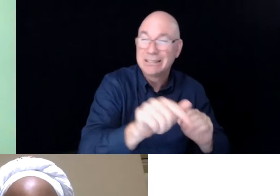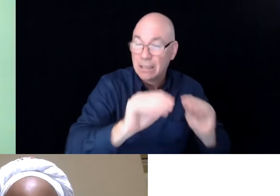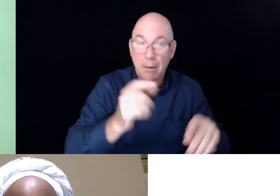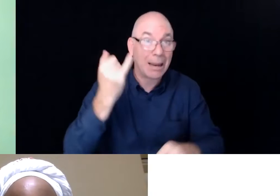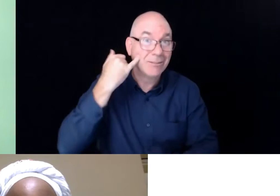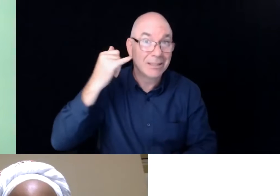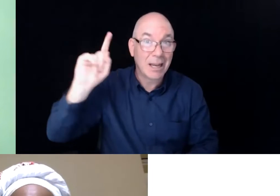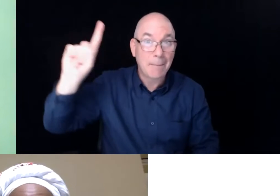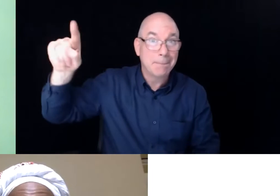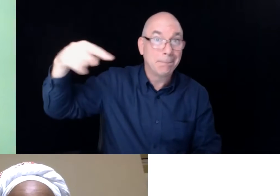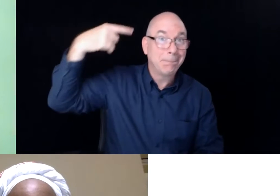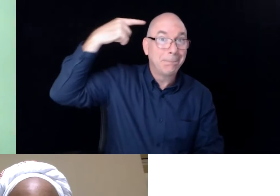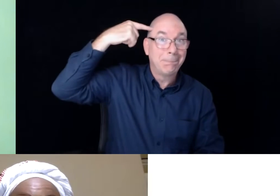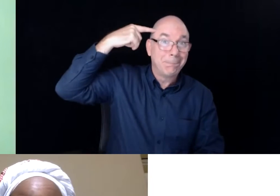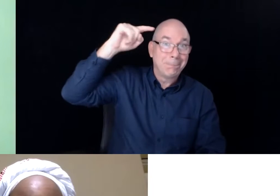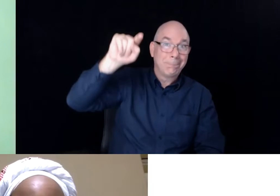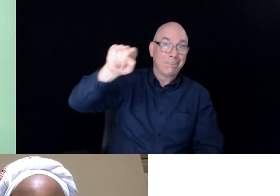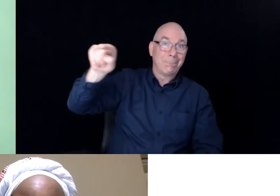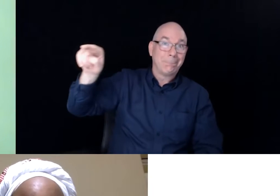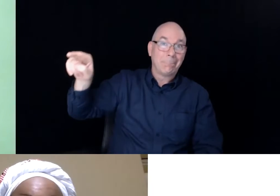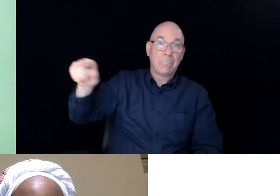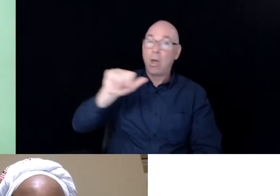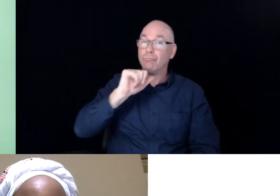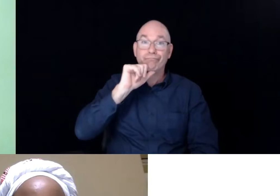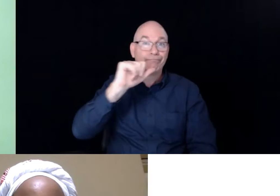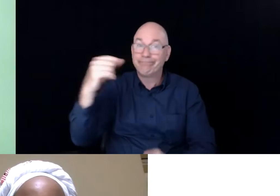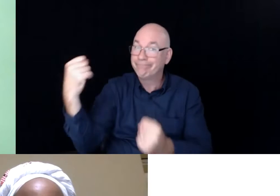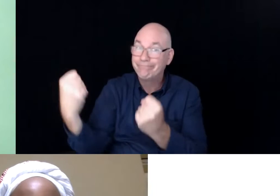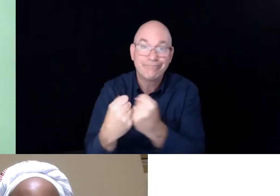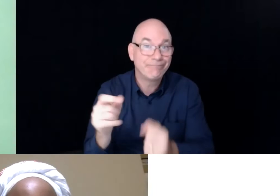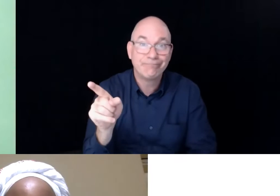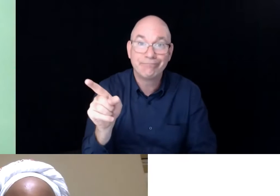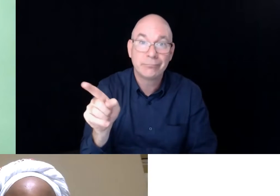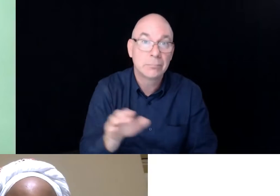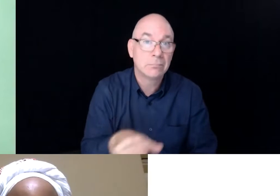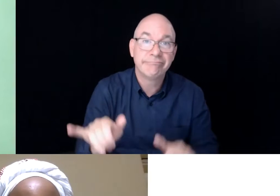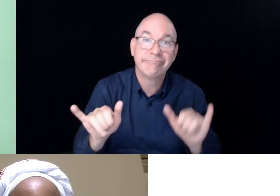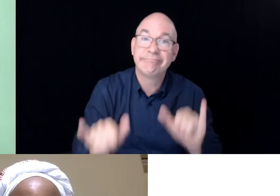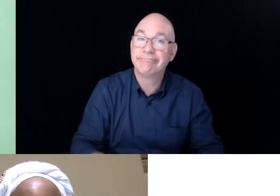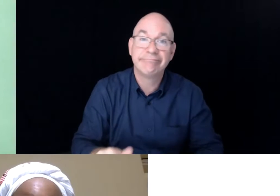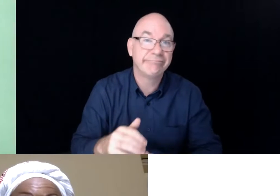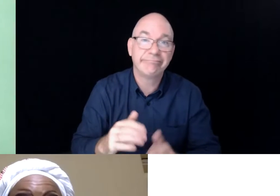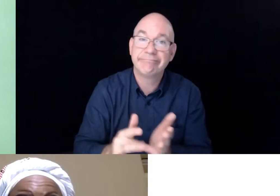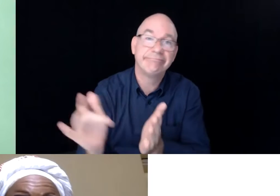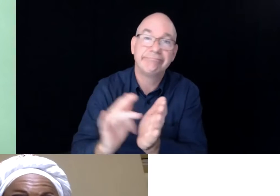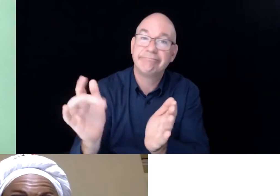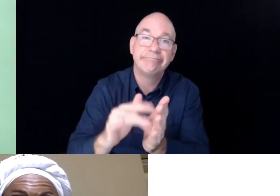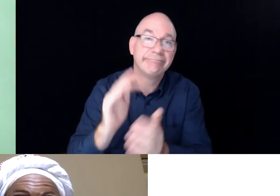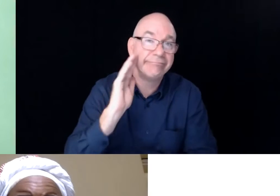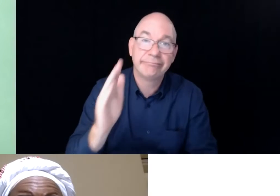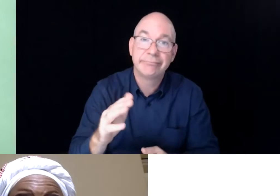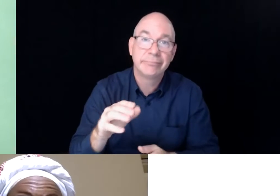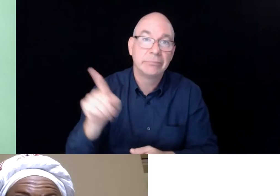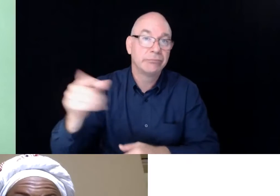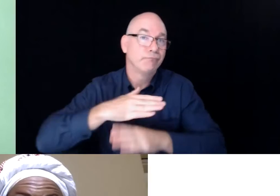political class that is not buying into what we have, children are not going to be protected, okay? They're not going to provide